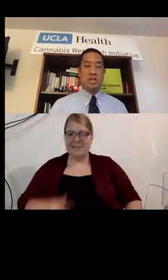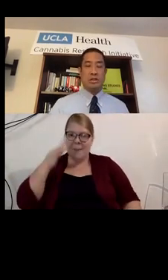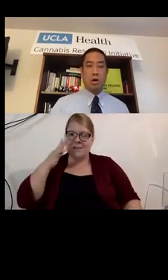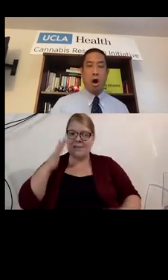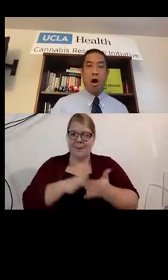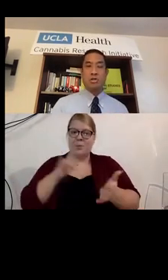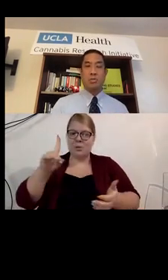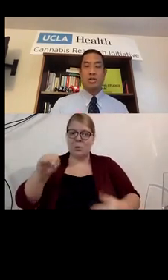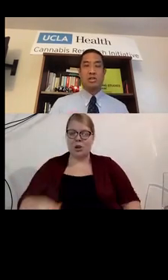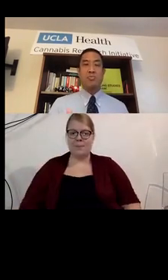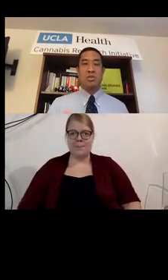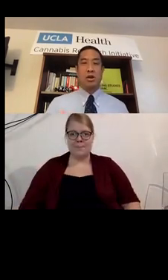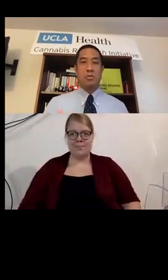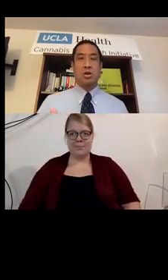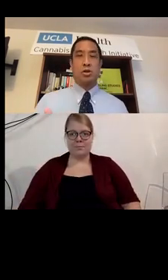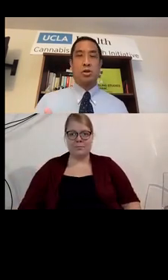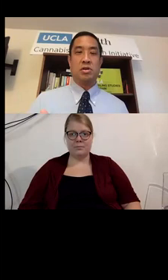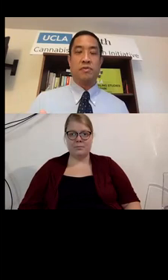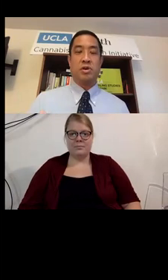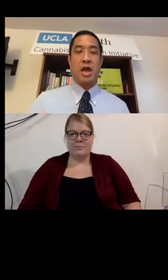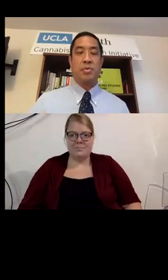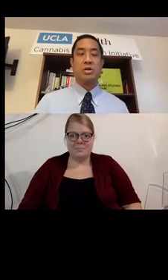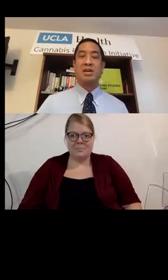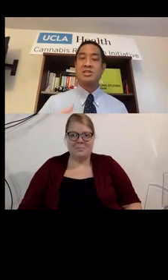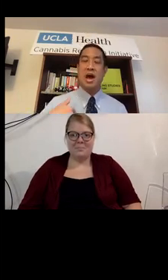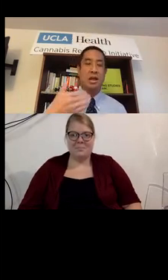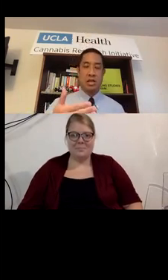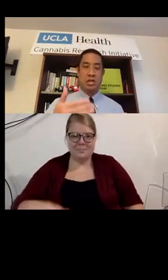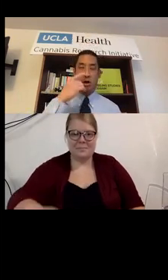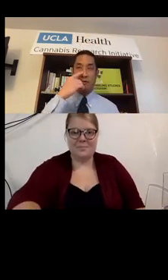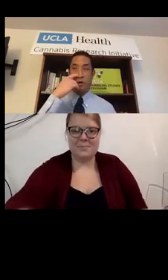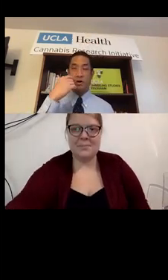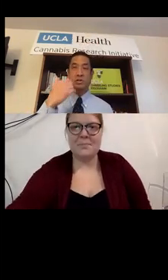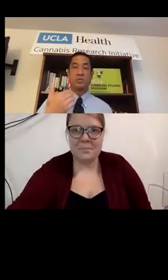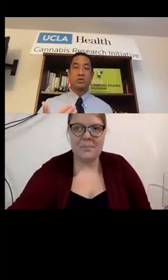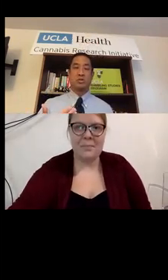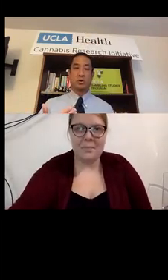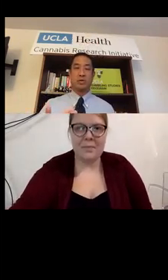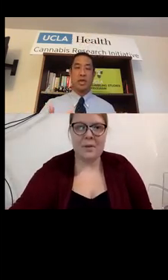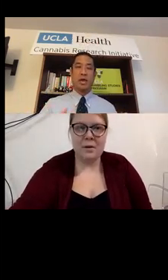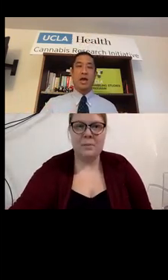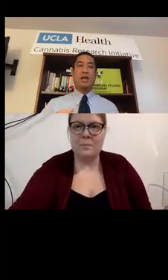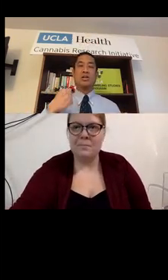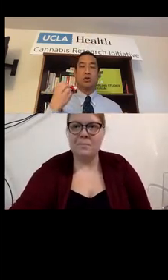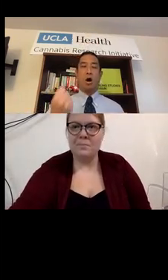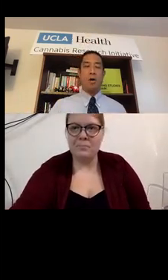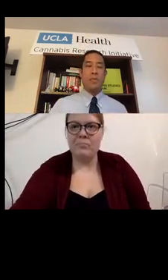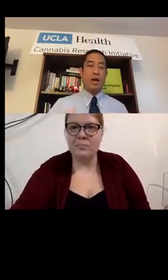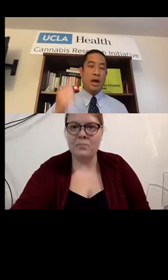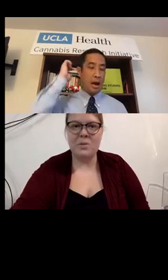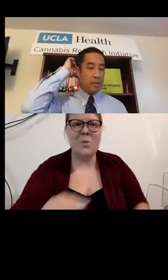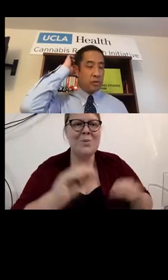news is that there are some accepted therapeutic use for cannabinoid. Now, none of these are for substance use disorder. Again, these are